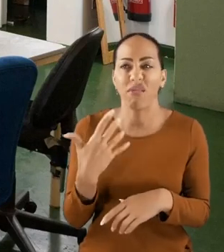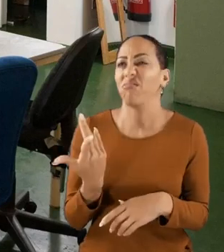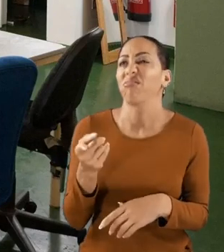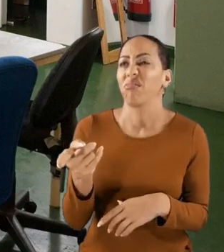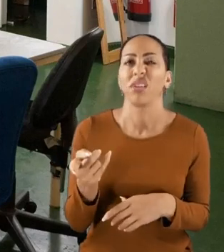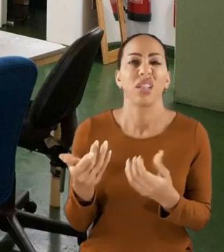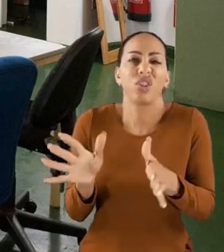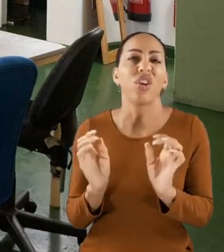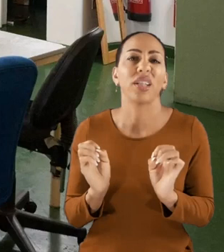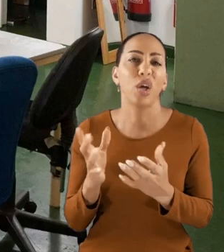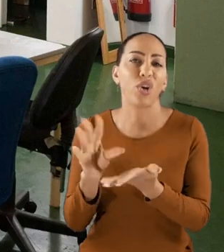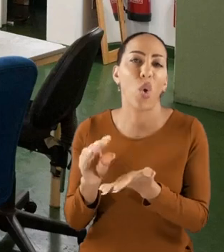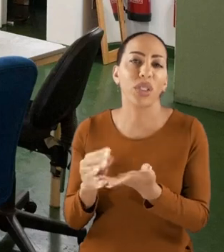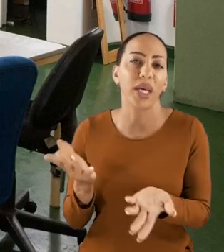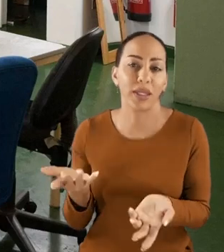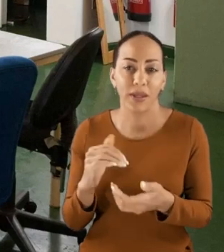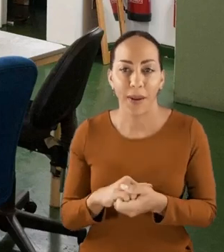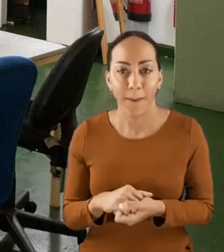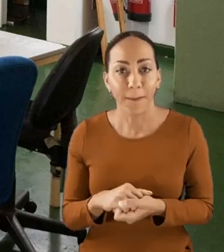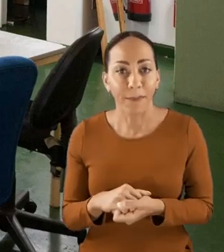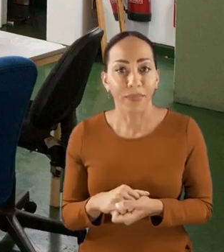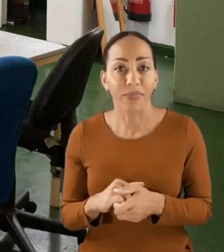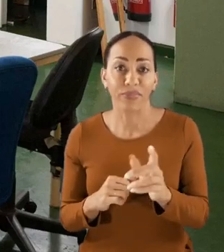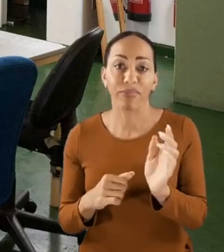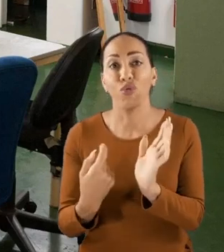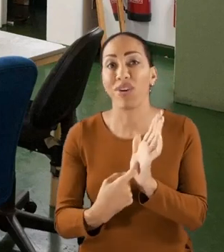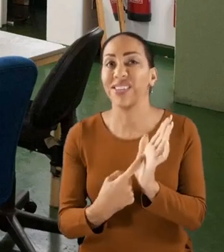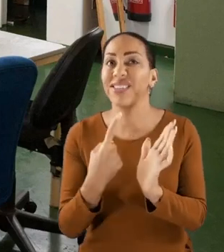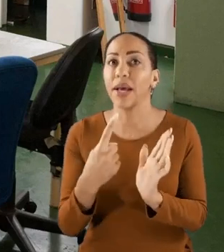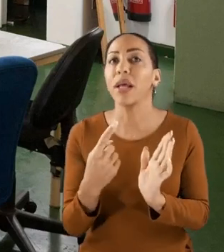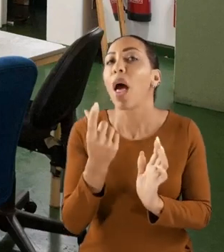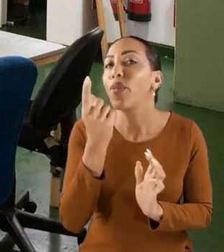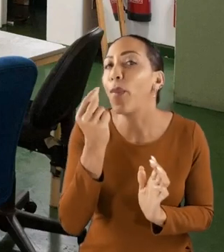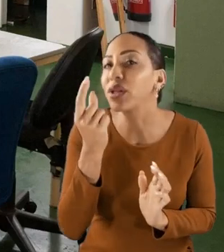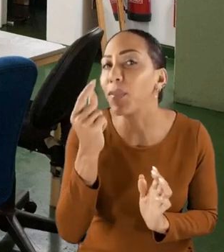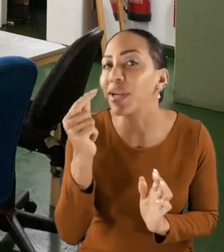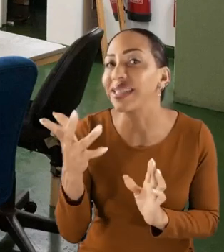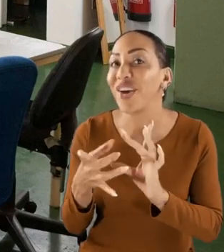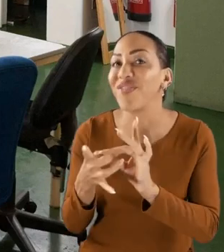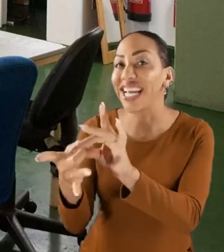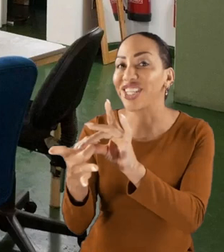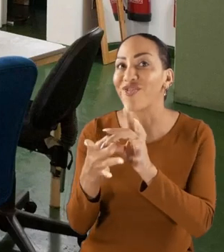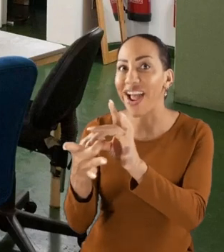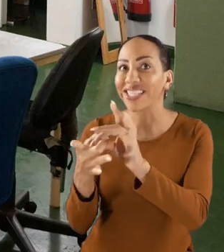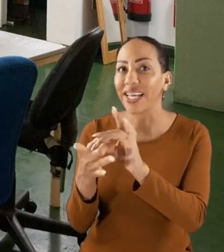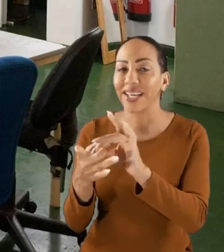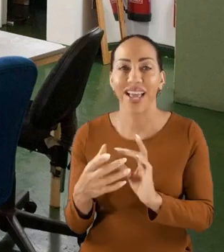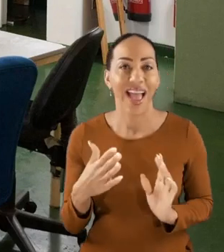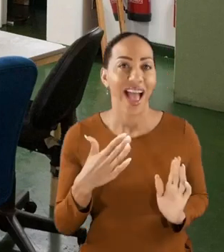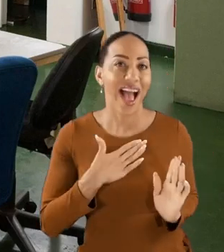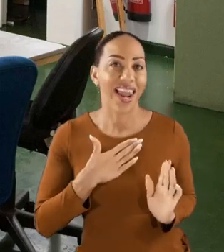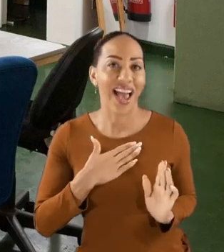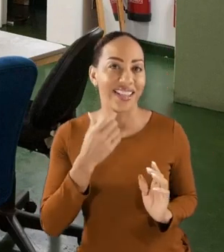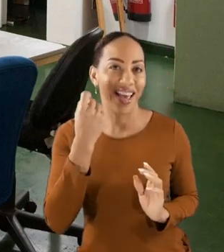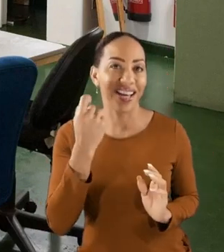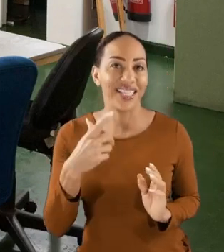I think this is a recording. I think it's the interaction, isn't it? The possibility of interaction into the thing.